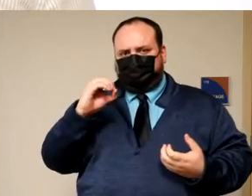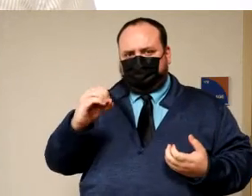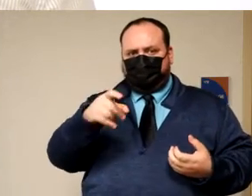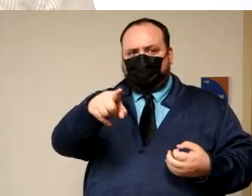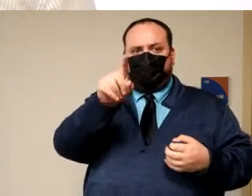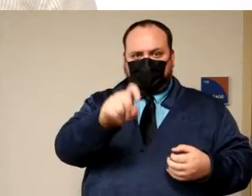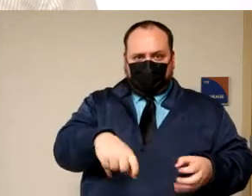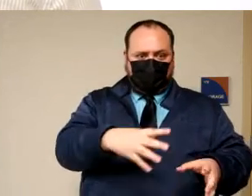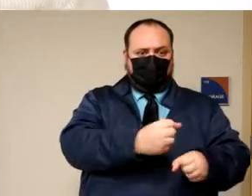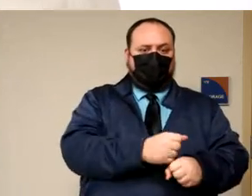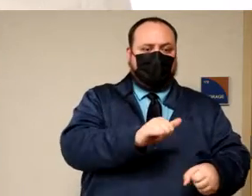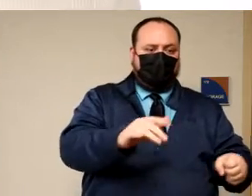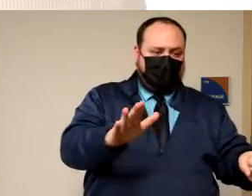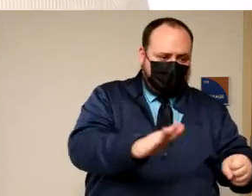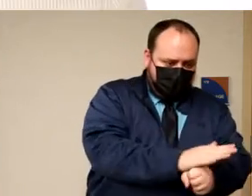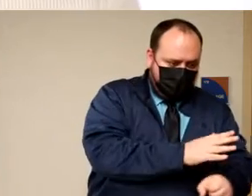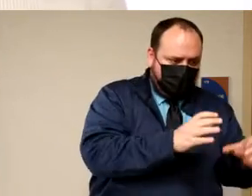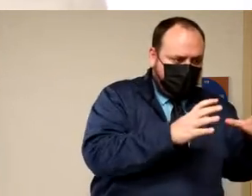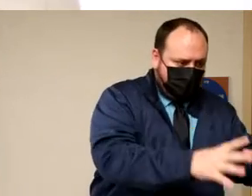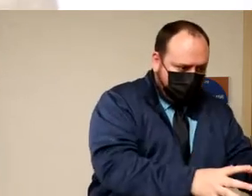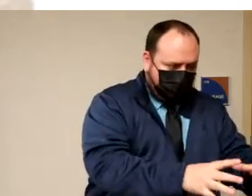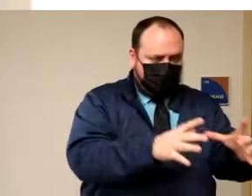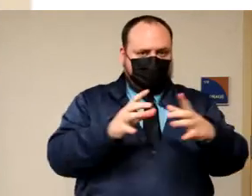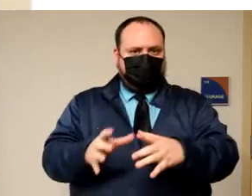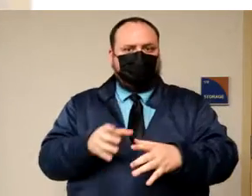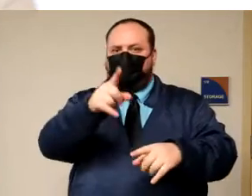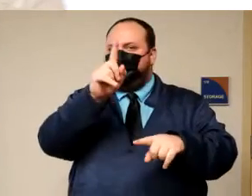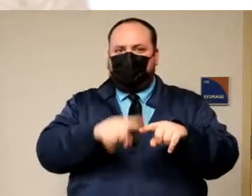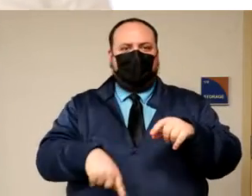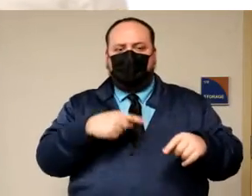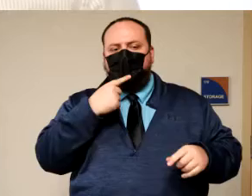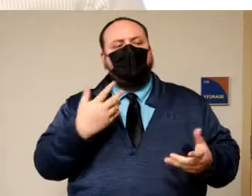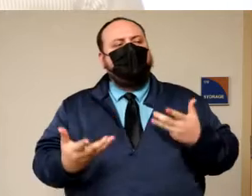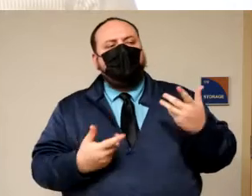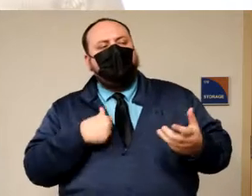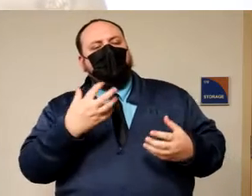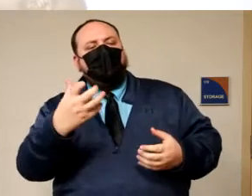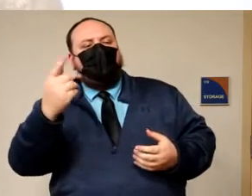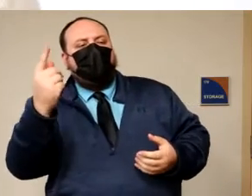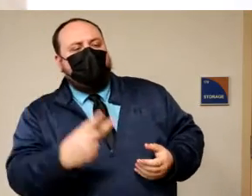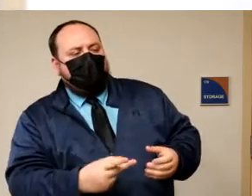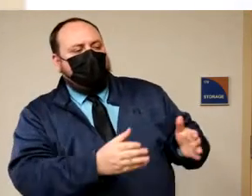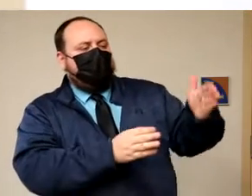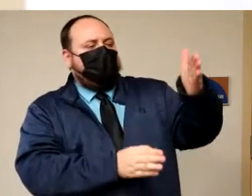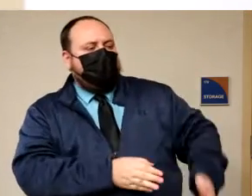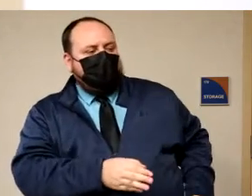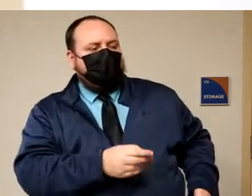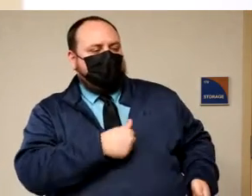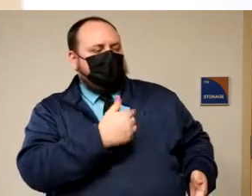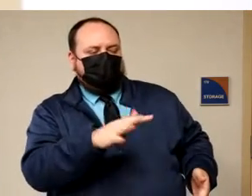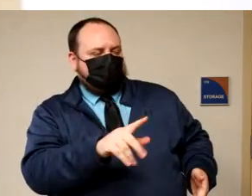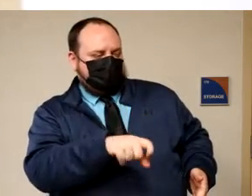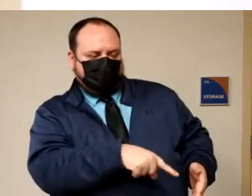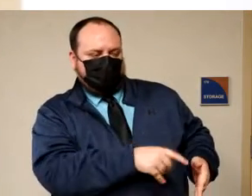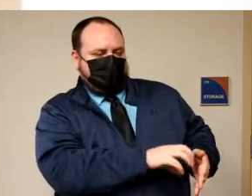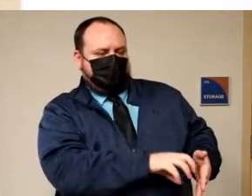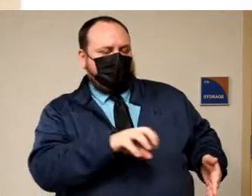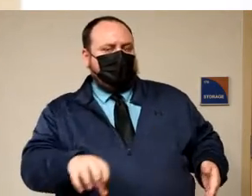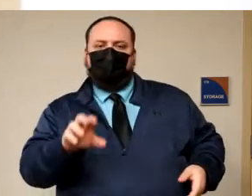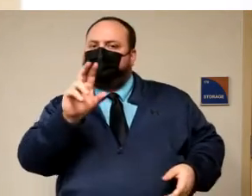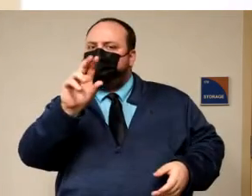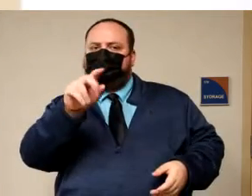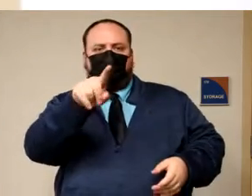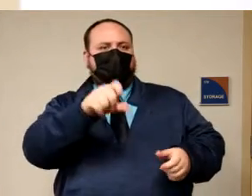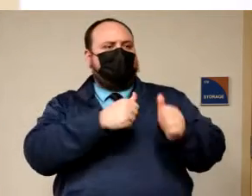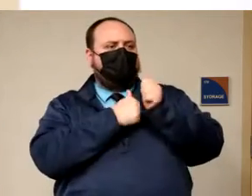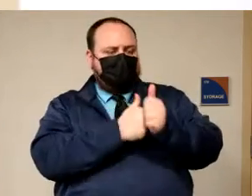that whole census tract. You can't say I'm going to grab half of it and pull it in. Pull them in by census tract by census